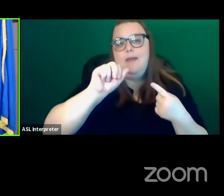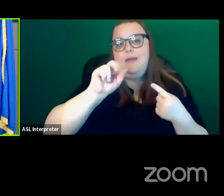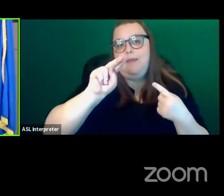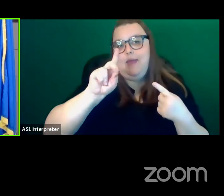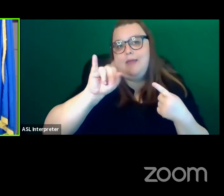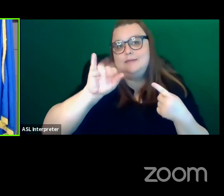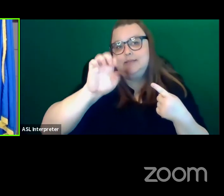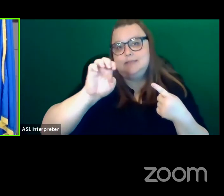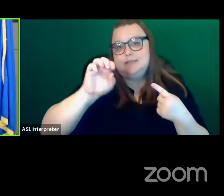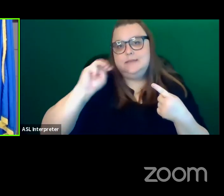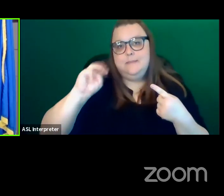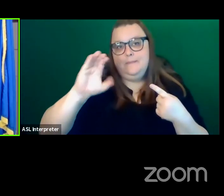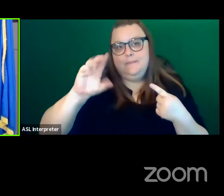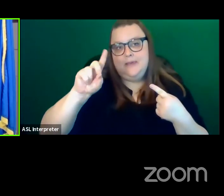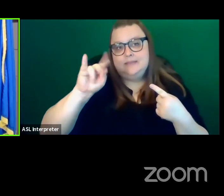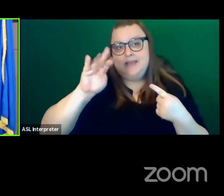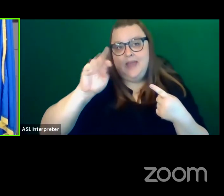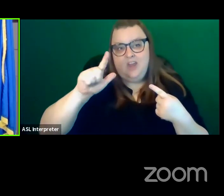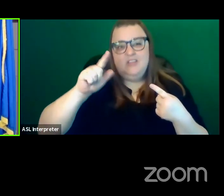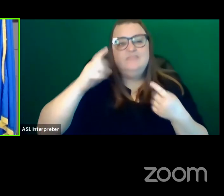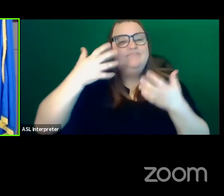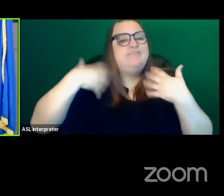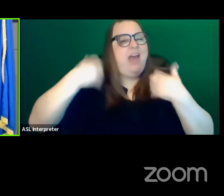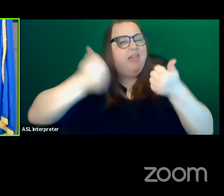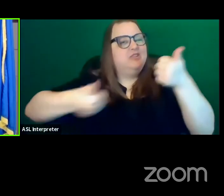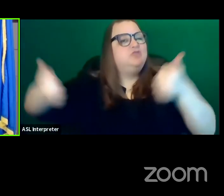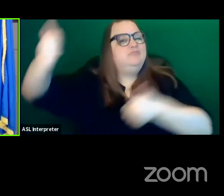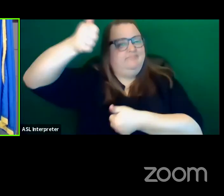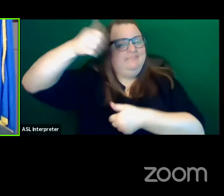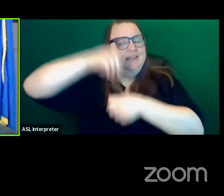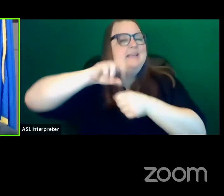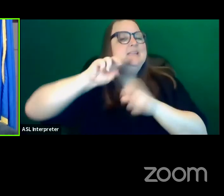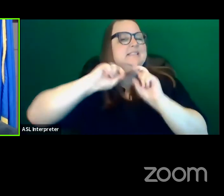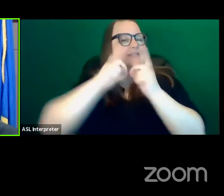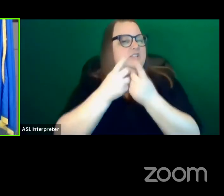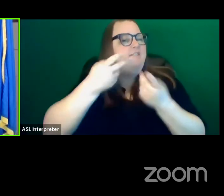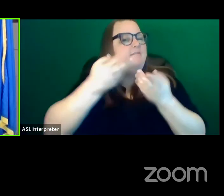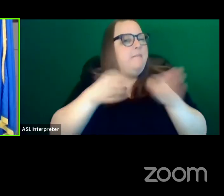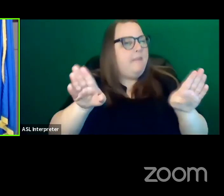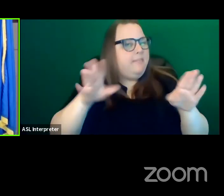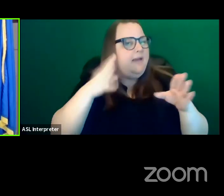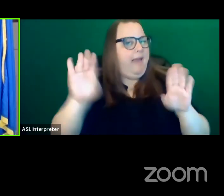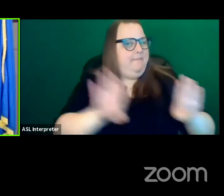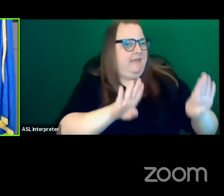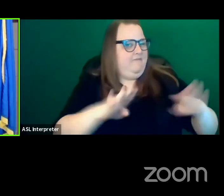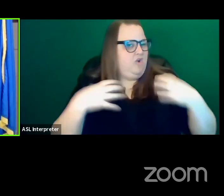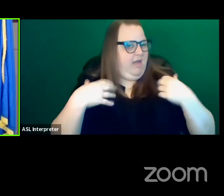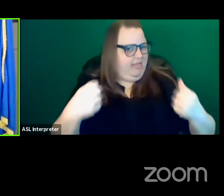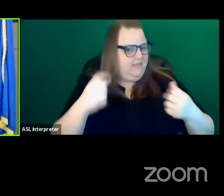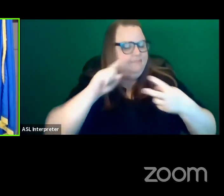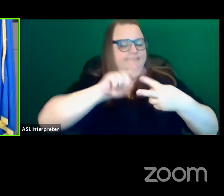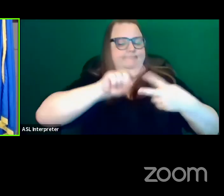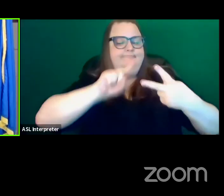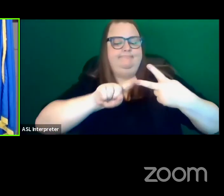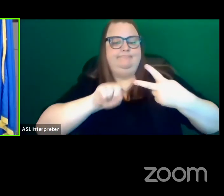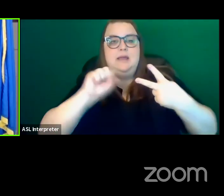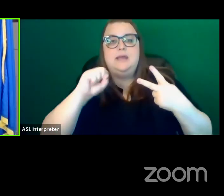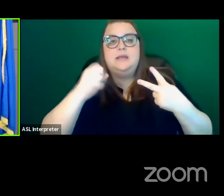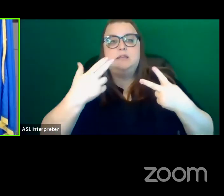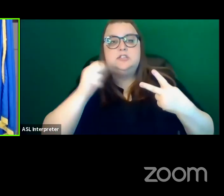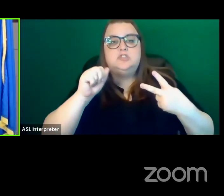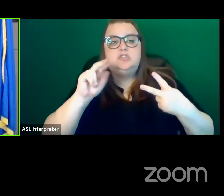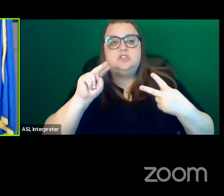Bureau of Child, Family, and Community Wellness, Division of Public and Behavioral Health. And Shannon Bennett, Immunization